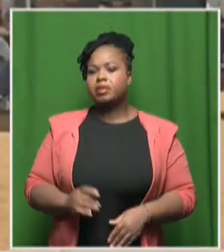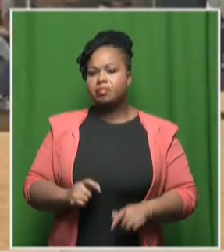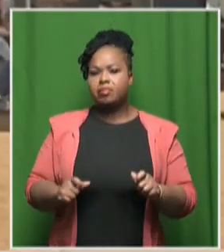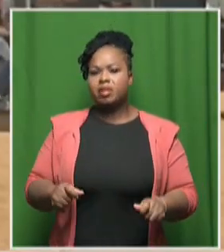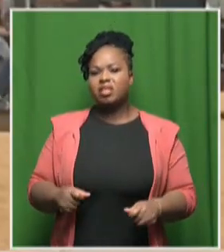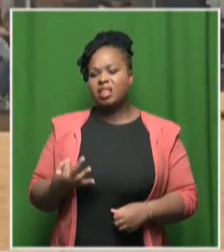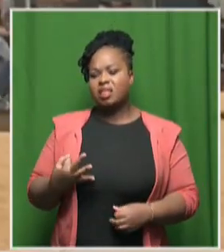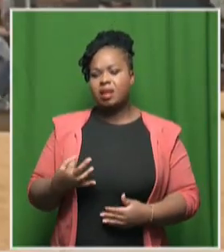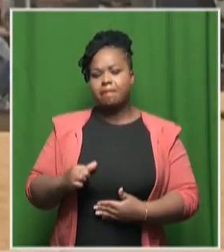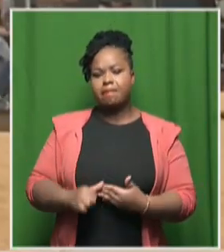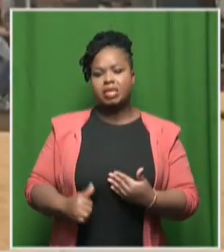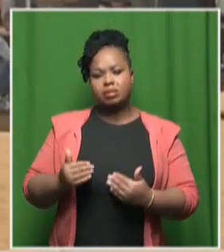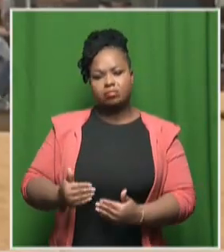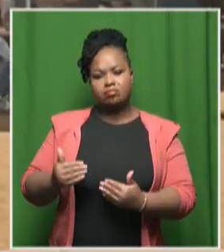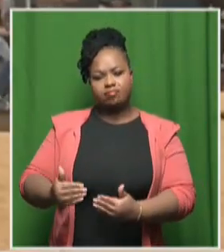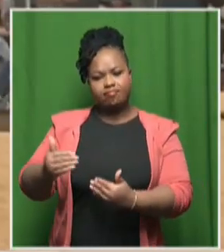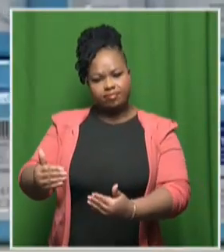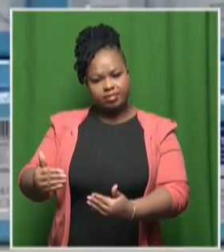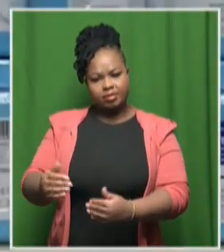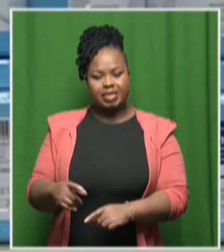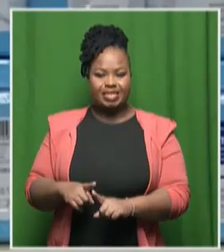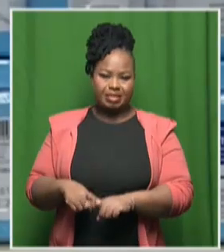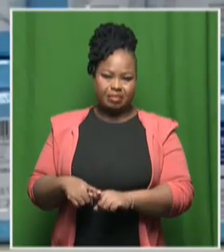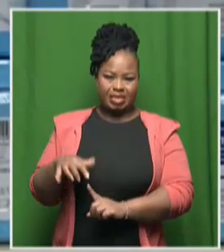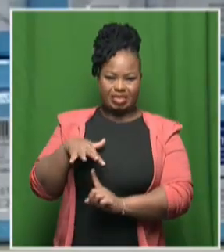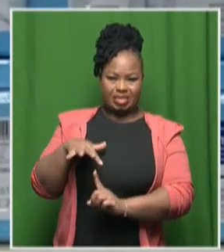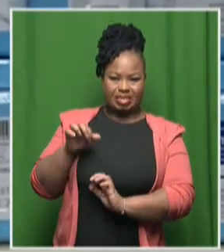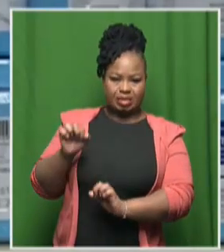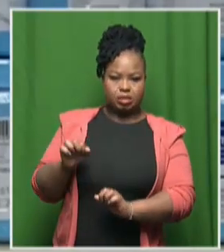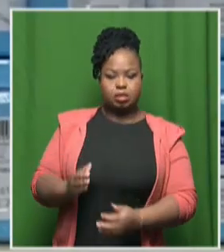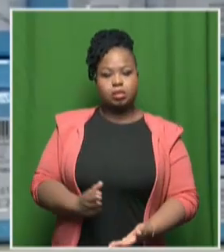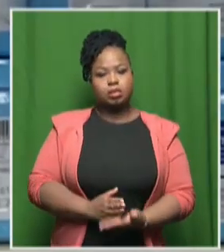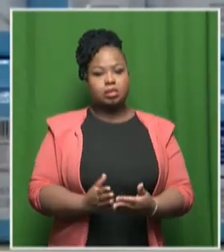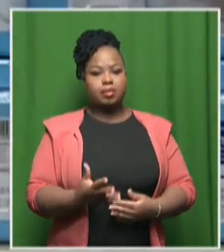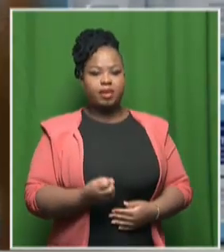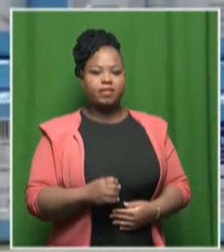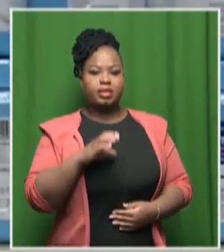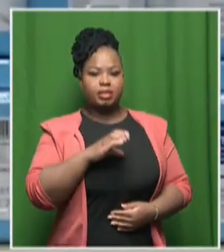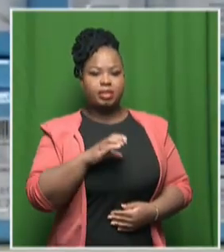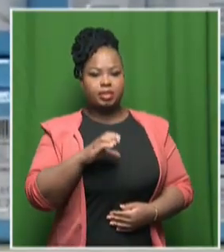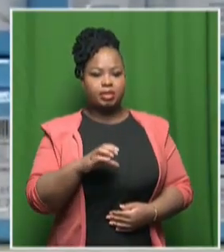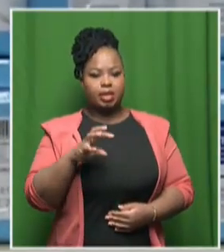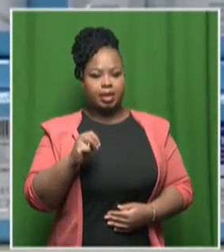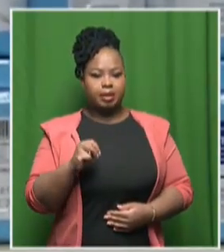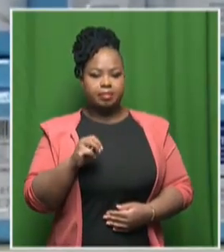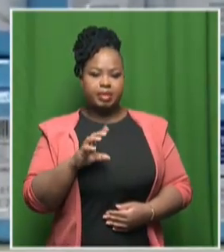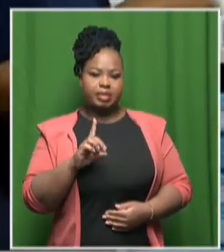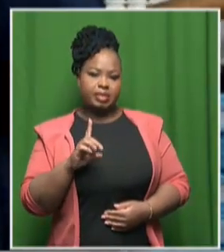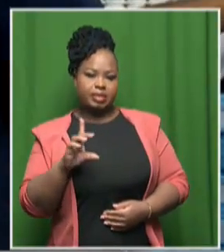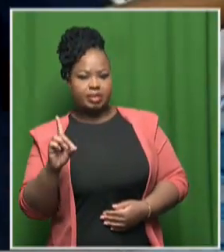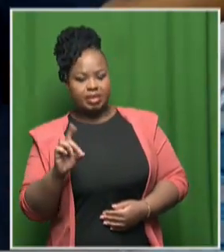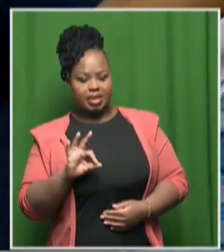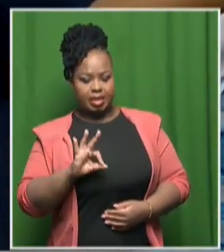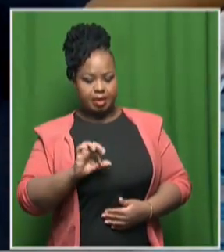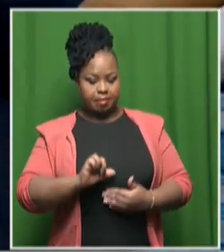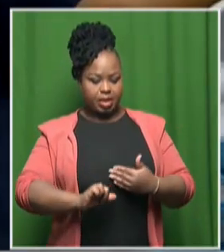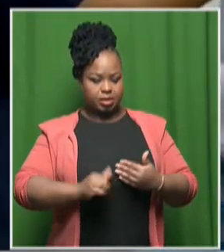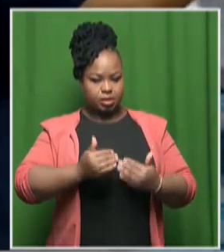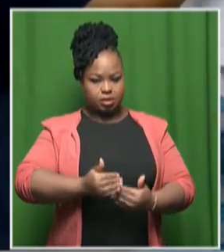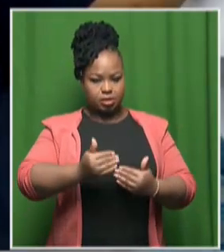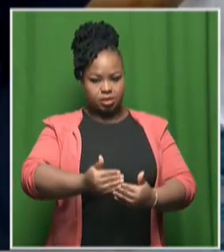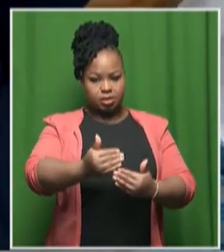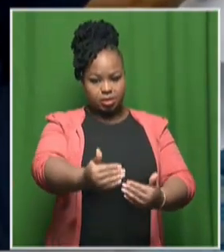on 3-monthly based on their situations, and also those who are on what we call CCMDD, who are on a 3-monthly. But here now we are